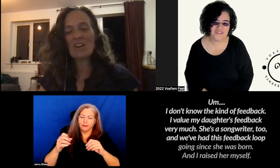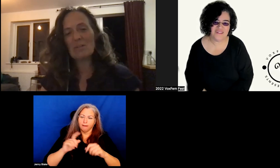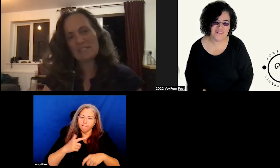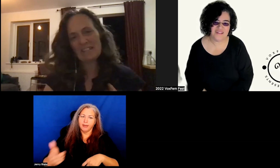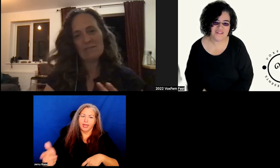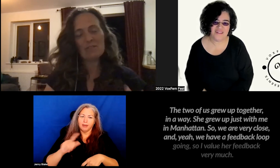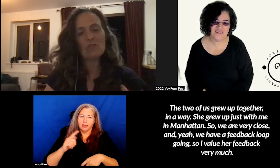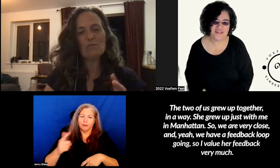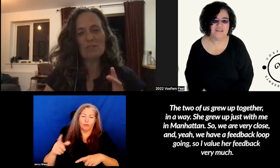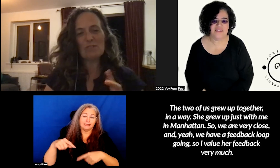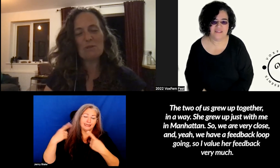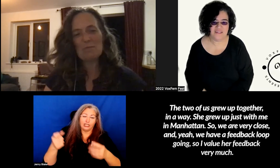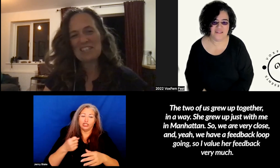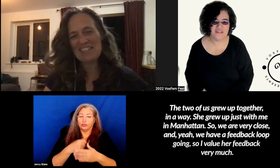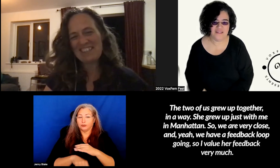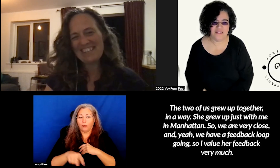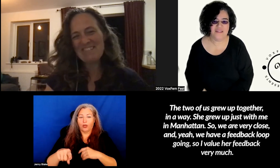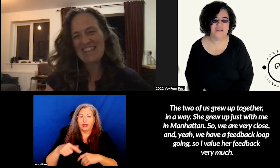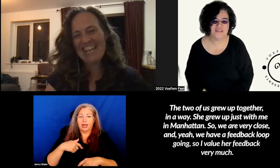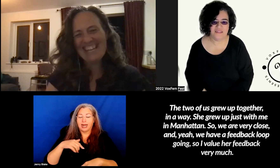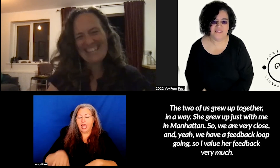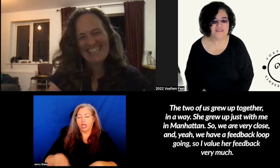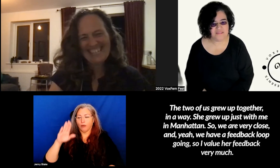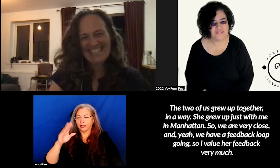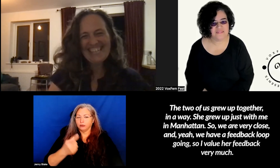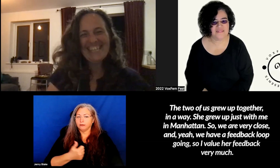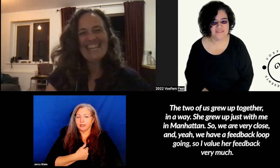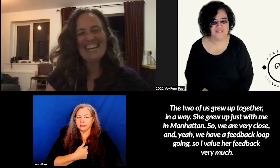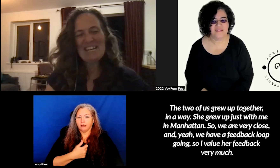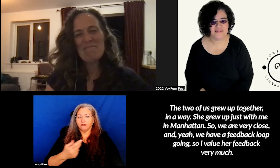raised her myself. The two of us grew up together in a way.